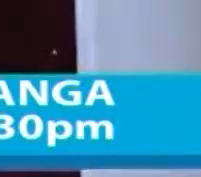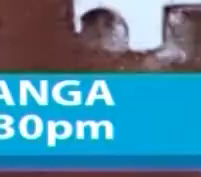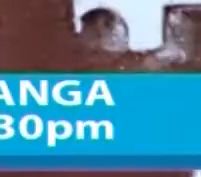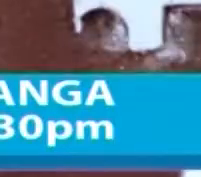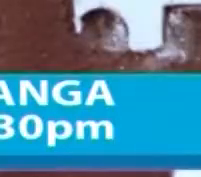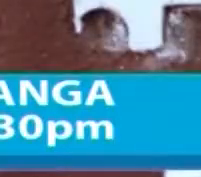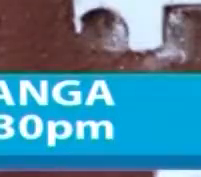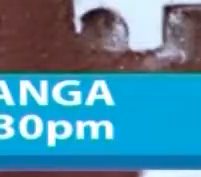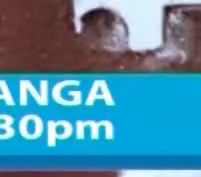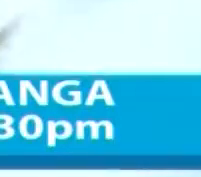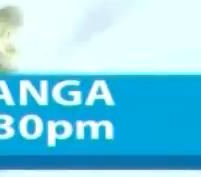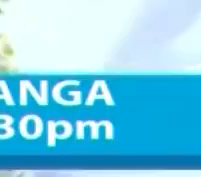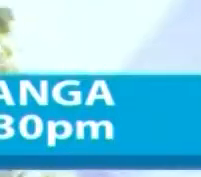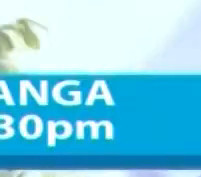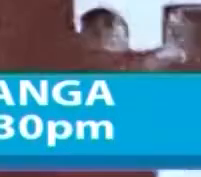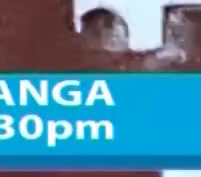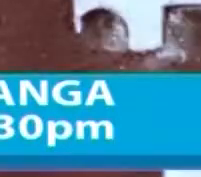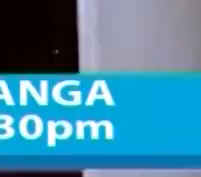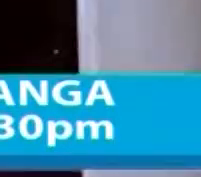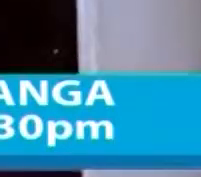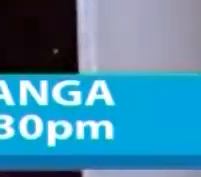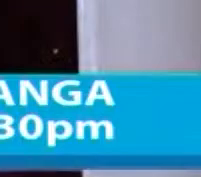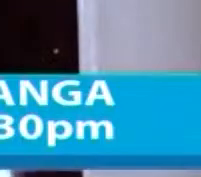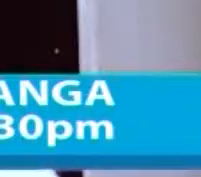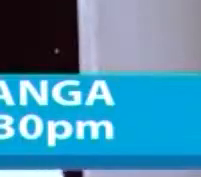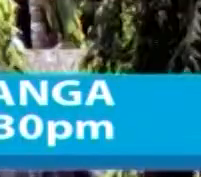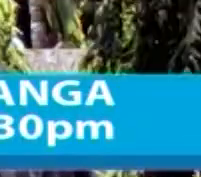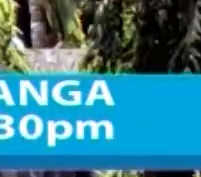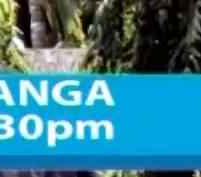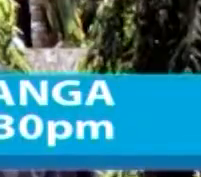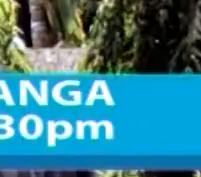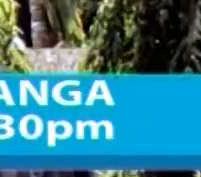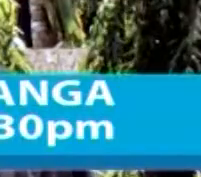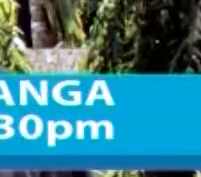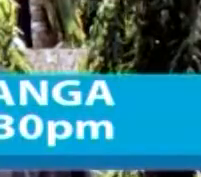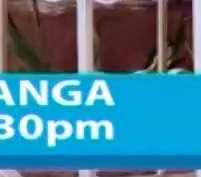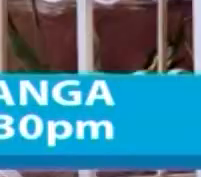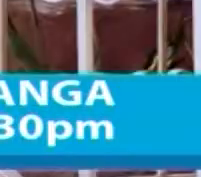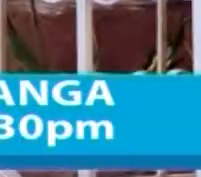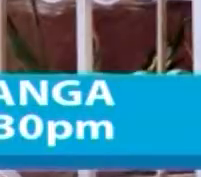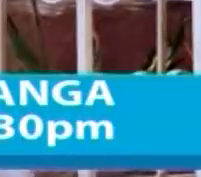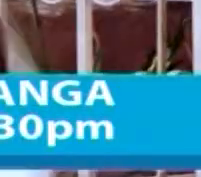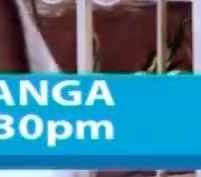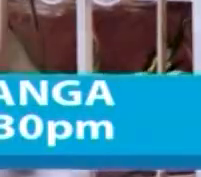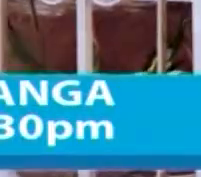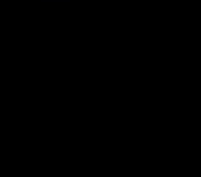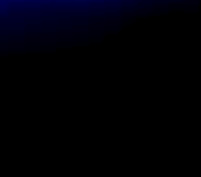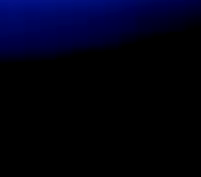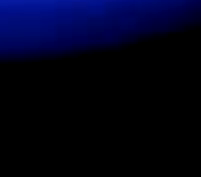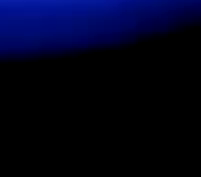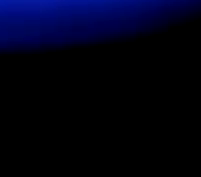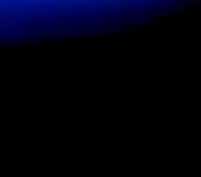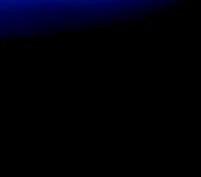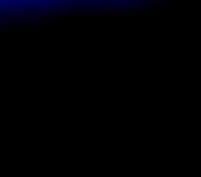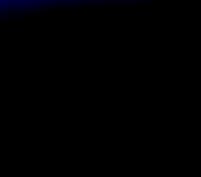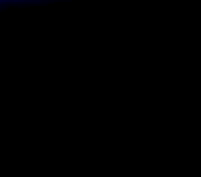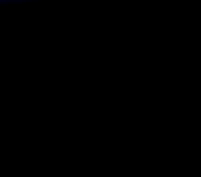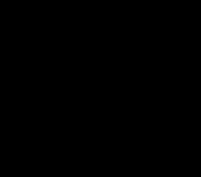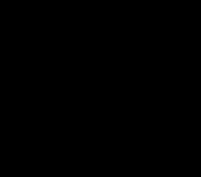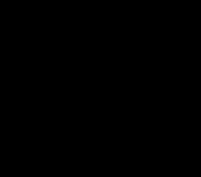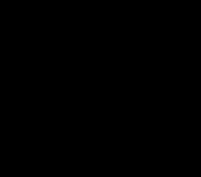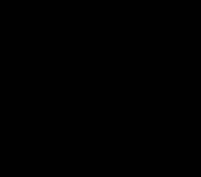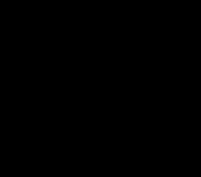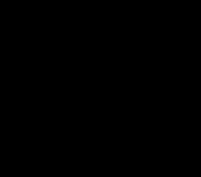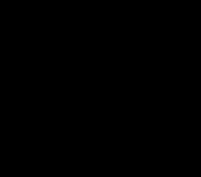baba huyu? This is my house girl. Hebu nishusha hadhi. Subiri kuteseka baba. Wazungu wasema it's okay. Wazungu sema it's